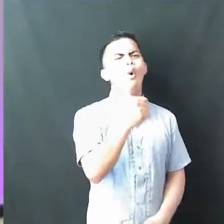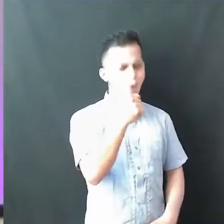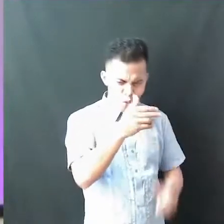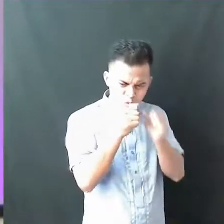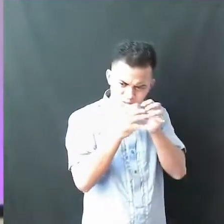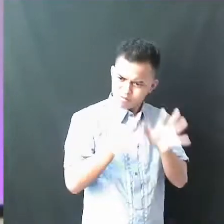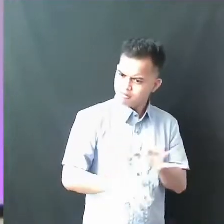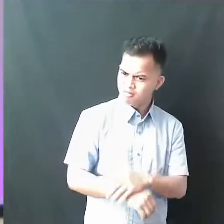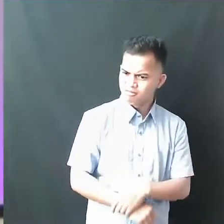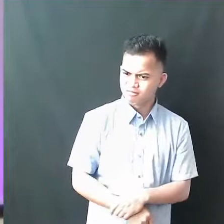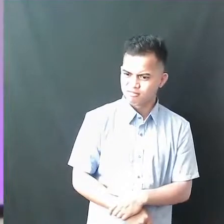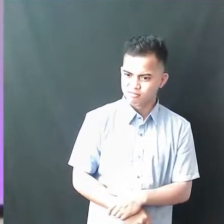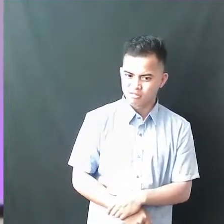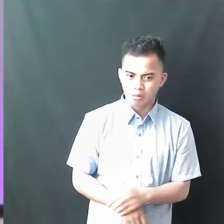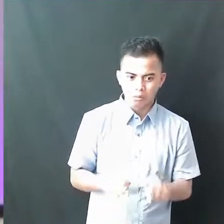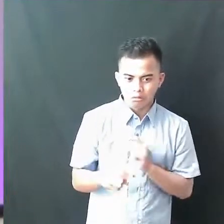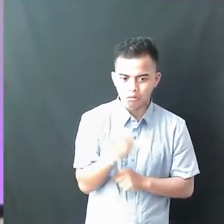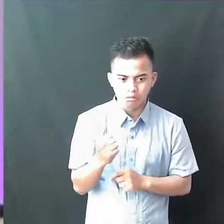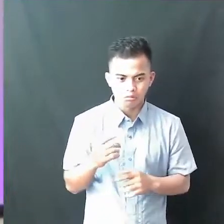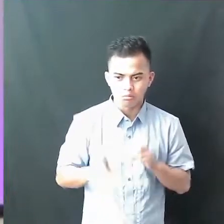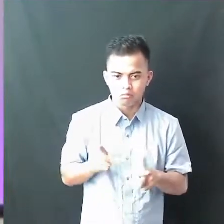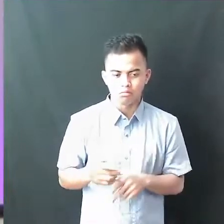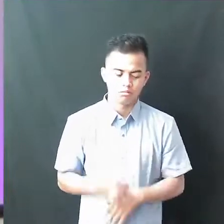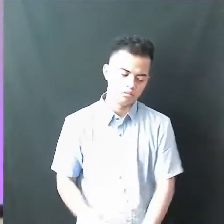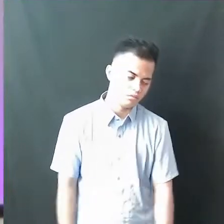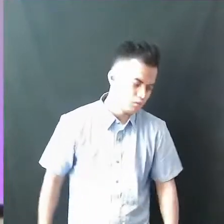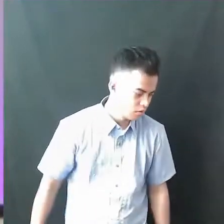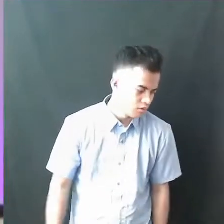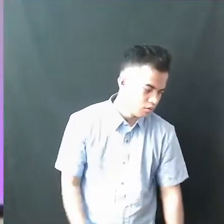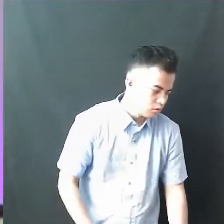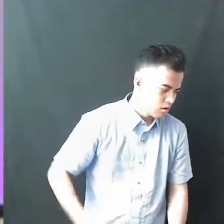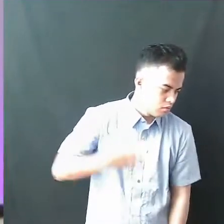some Christians just can't. Lift them up in prayer.